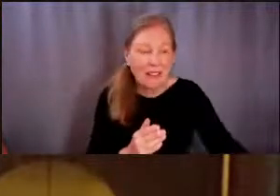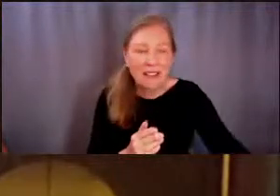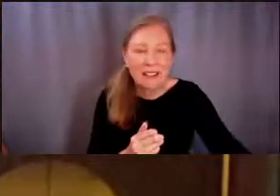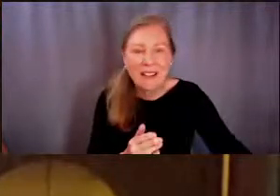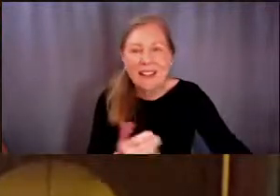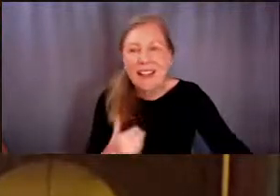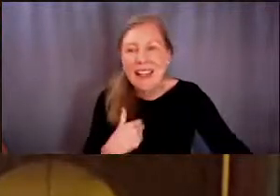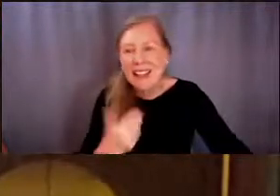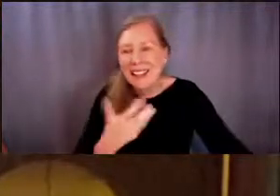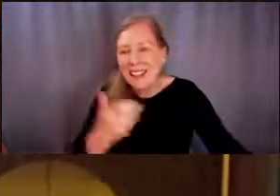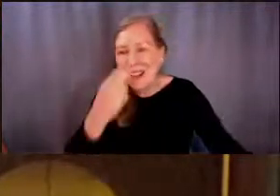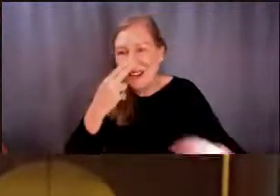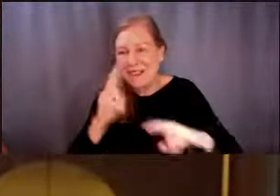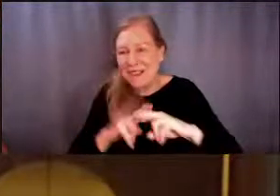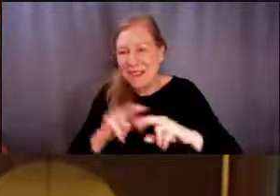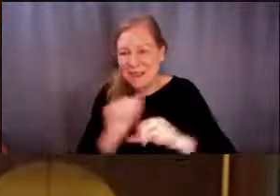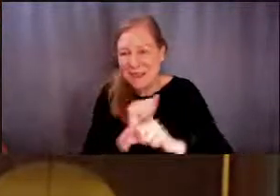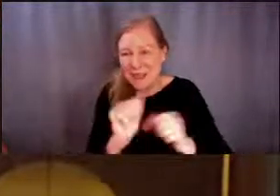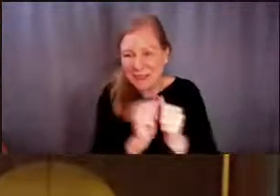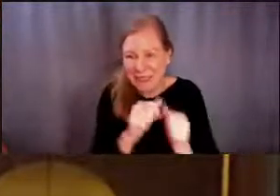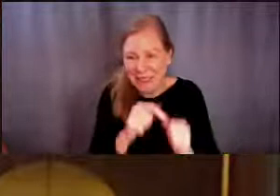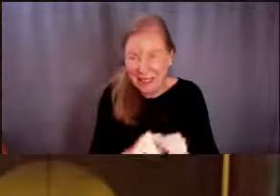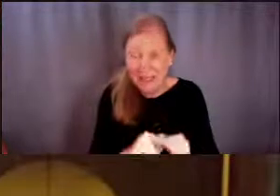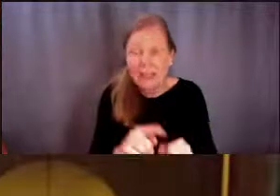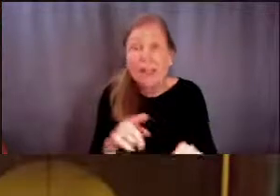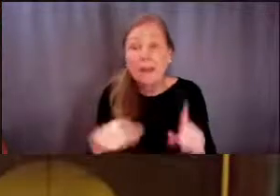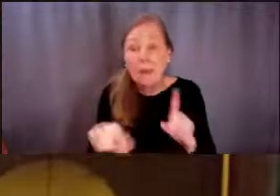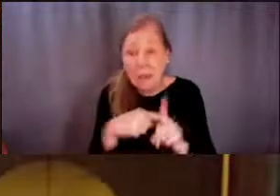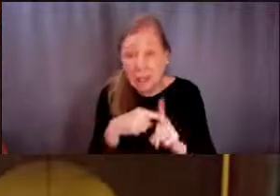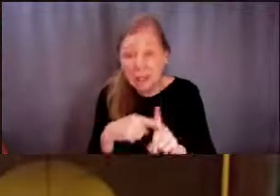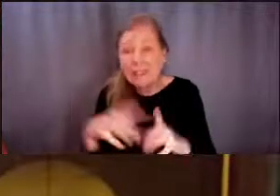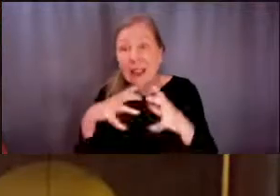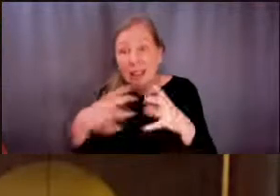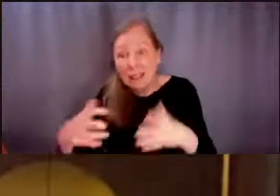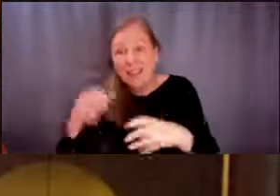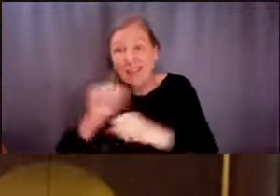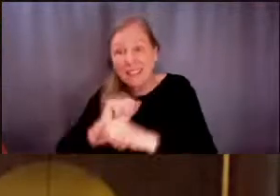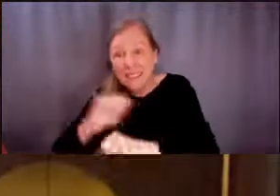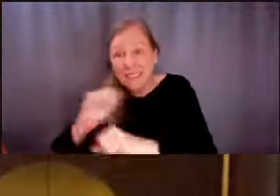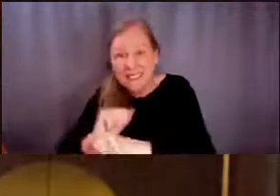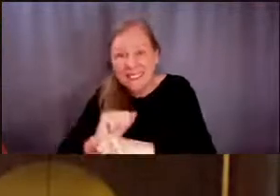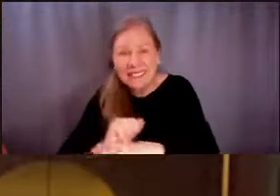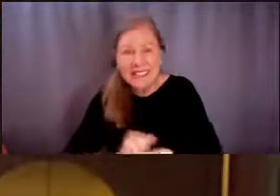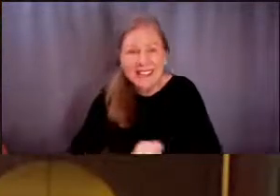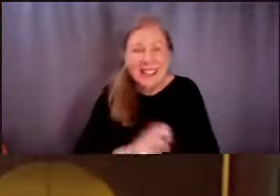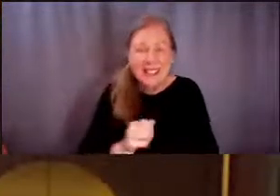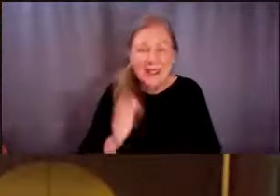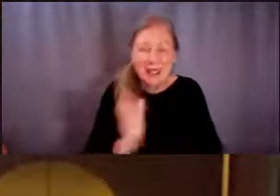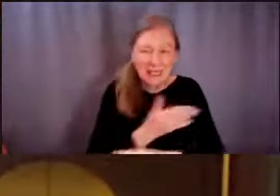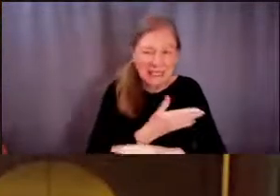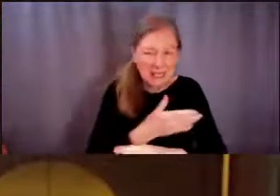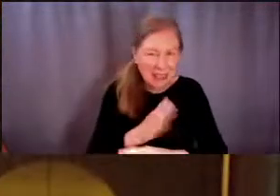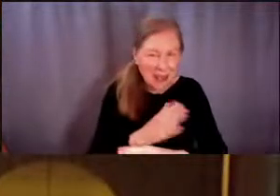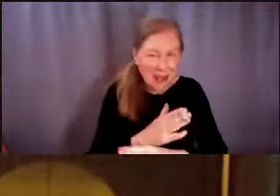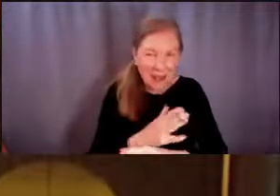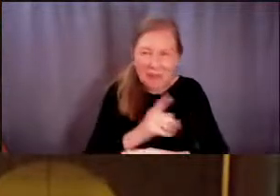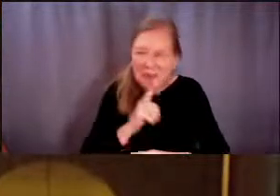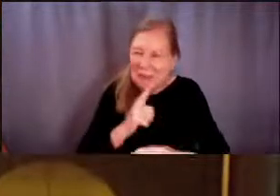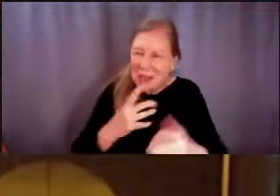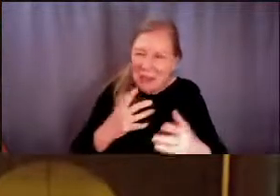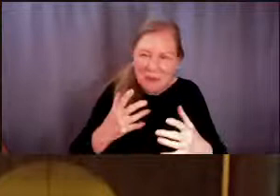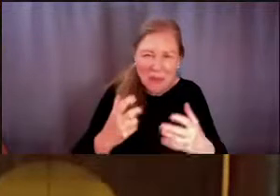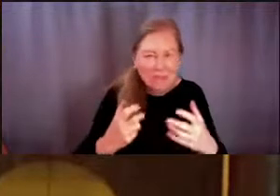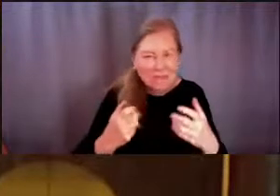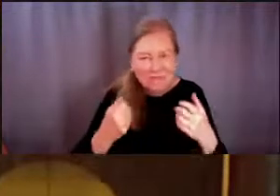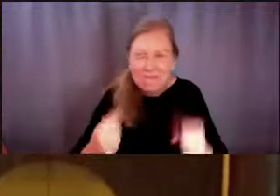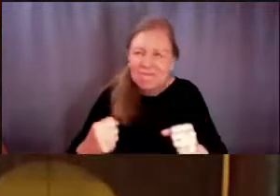up. Also was a lot of work working up. We wanted to pick a song that we would really kind of go all out on. And this